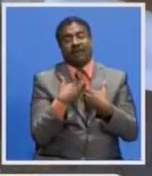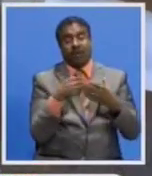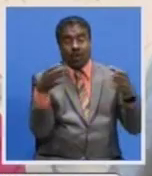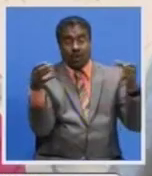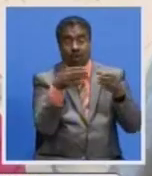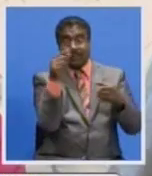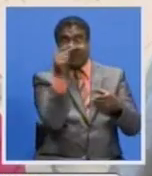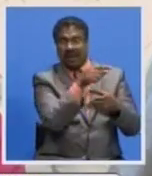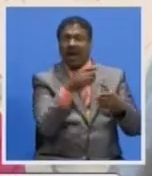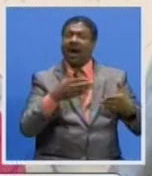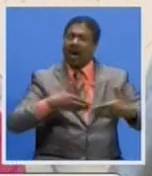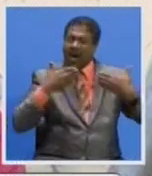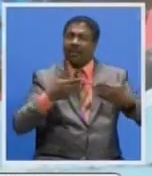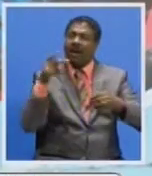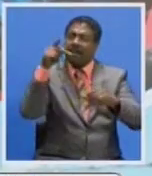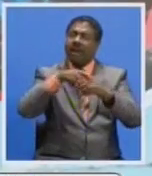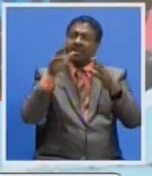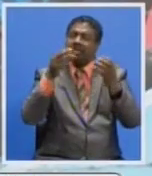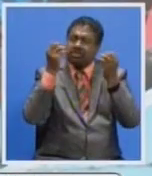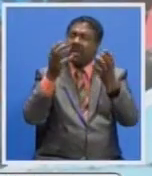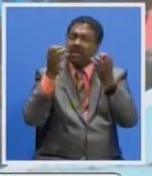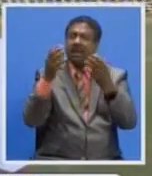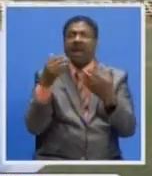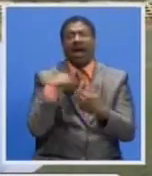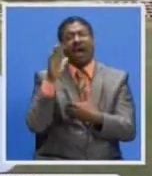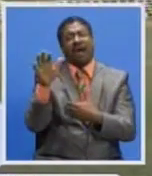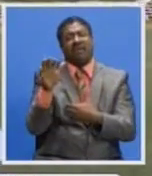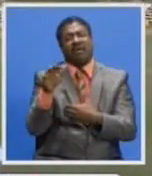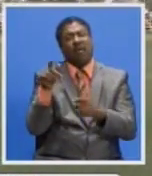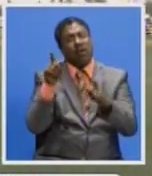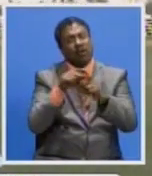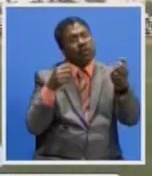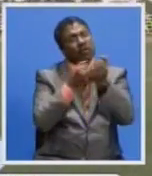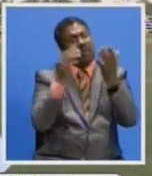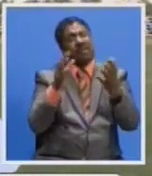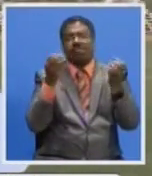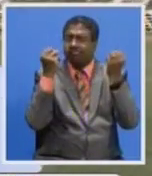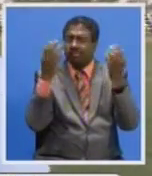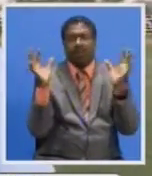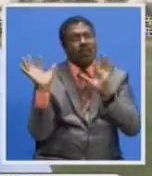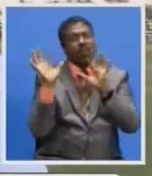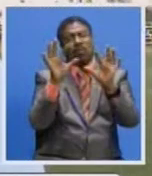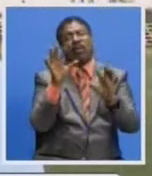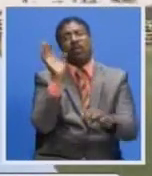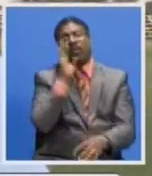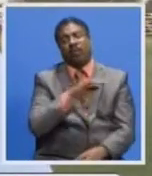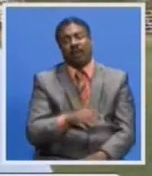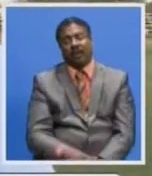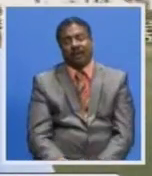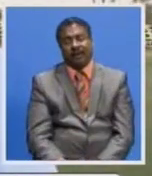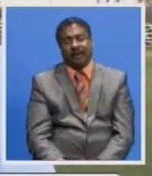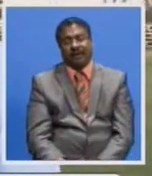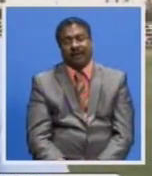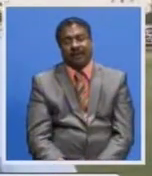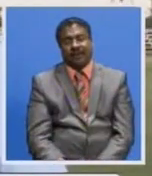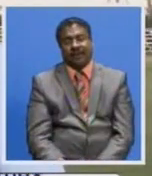the response from participants and the fans that turned out. From this tournament, we're going out to do training programs